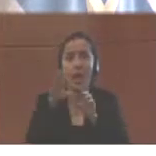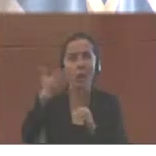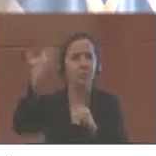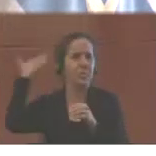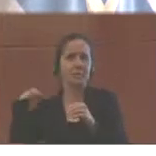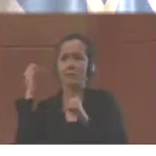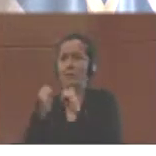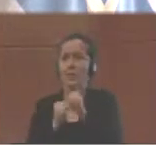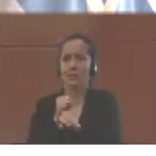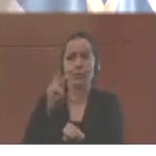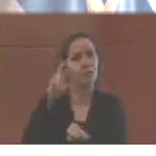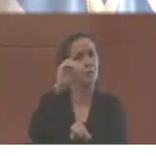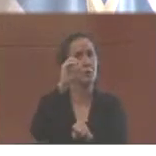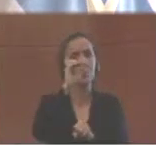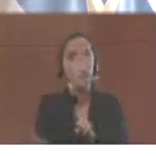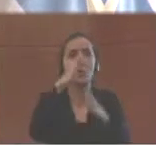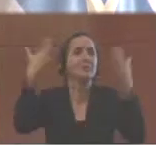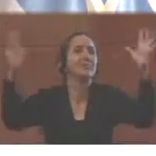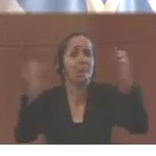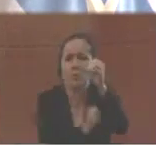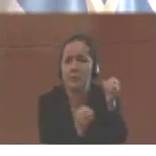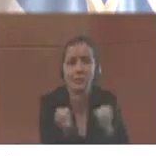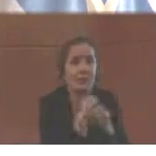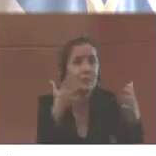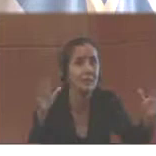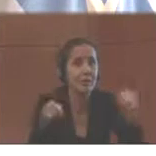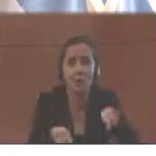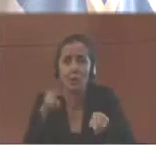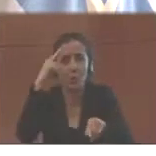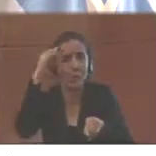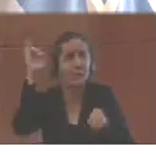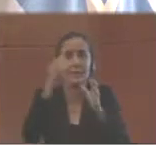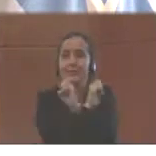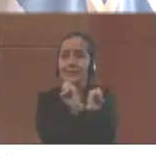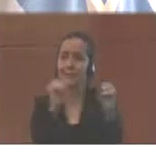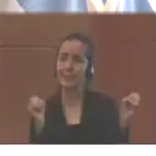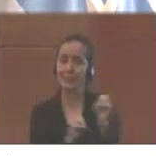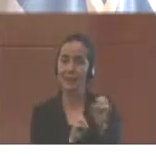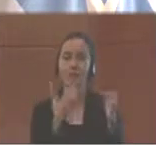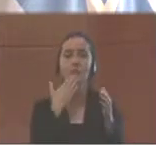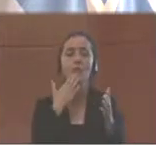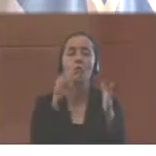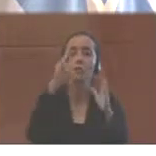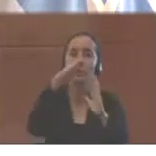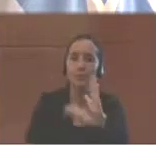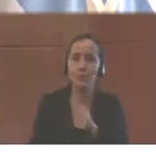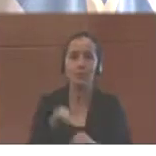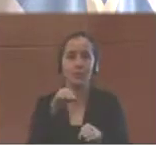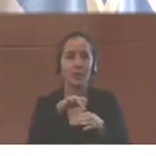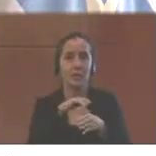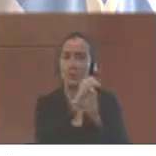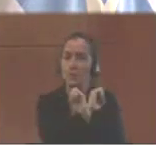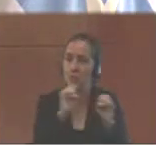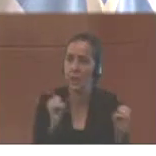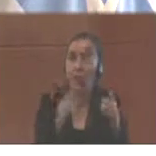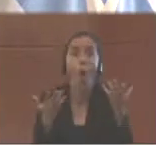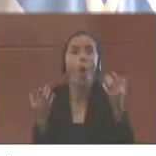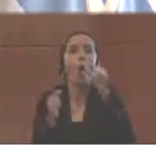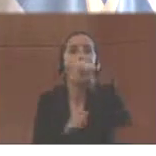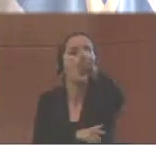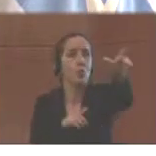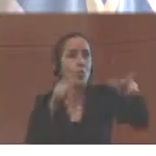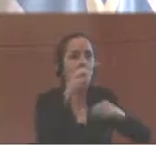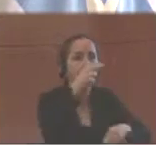2005, we did not have a center of operations for risk management. The